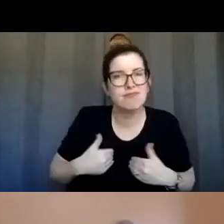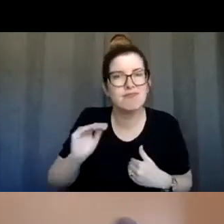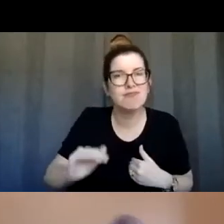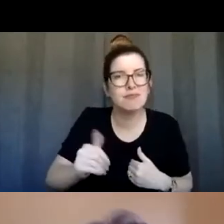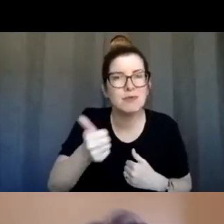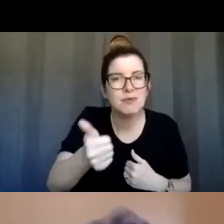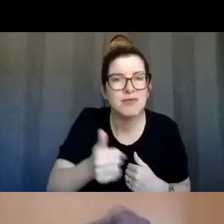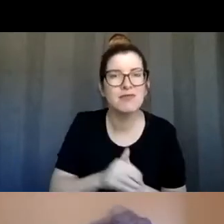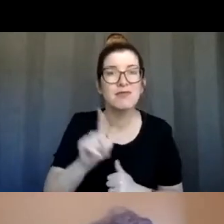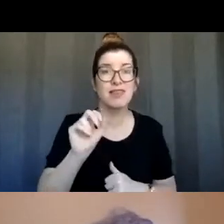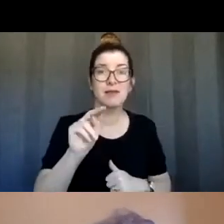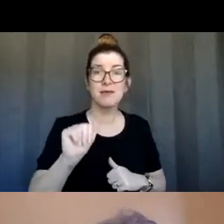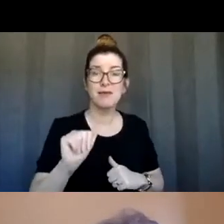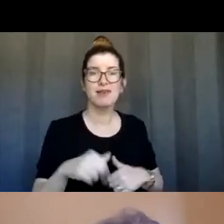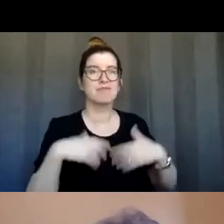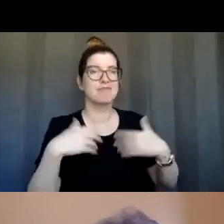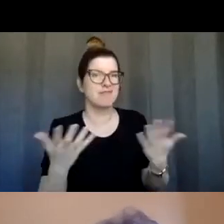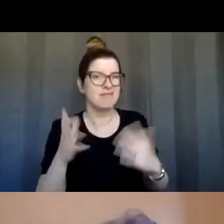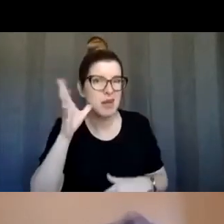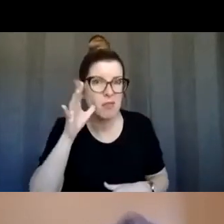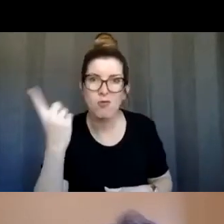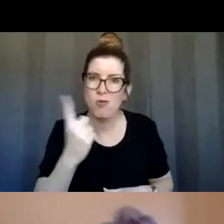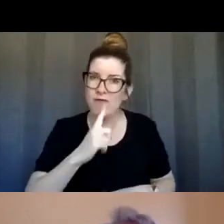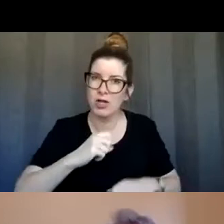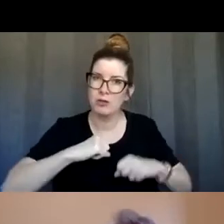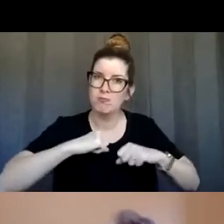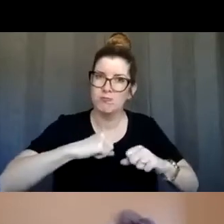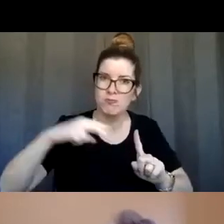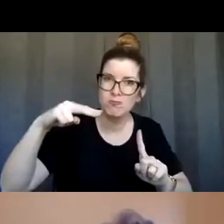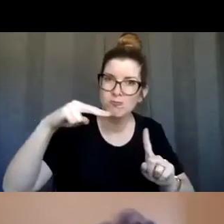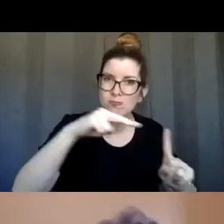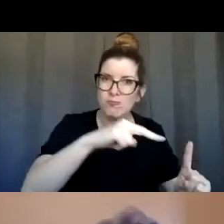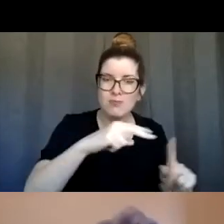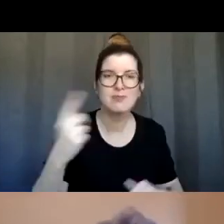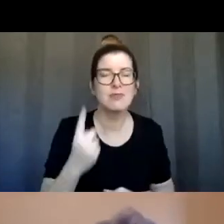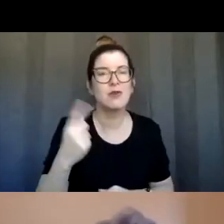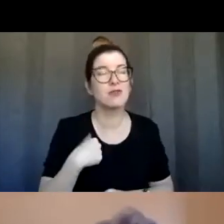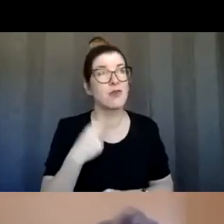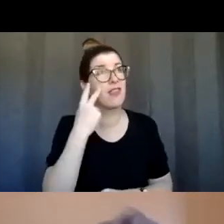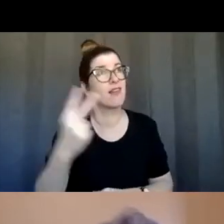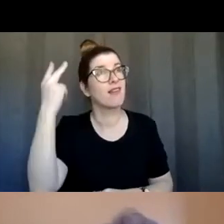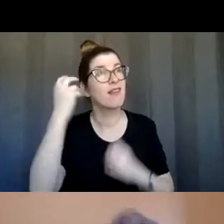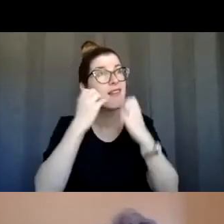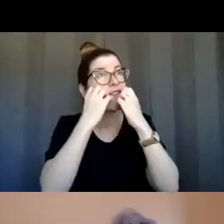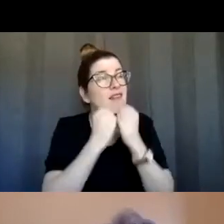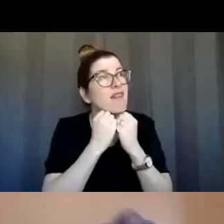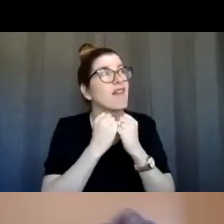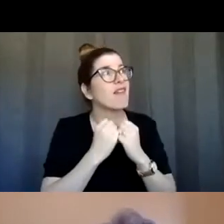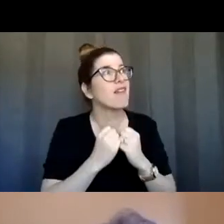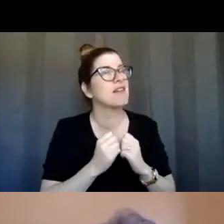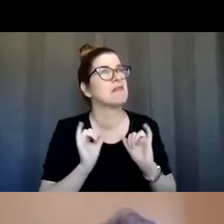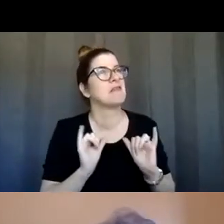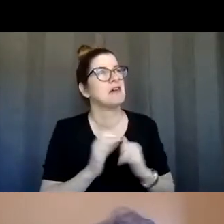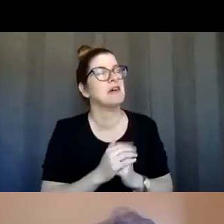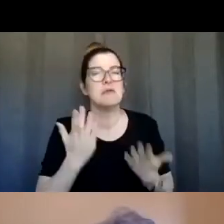Well, my mother was always protective. So I think my fondest memories would be, you know,